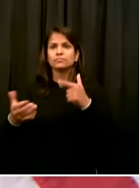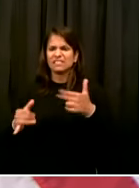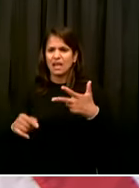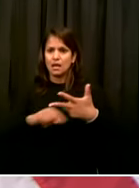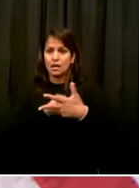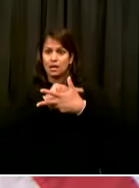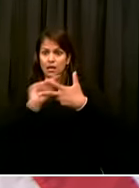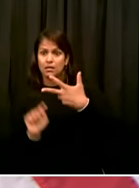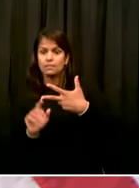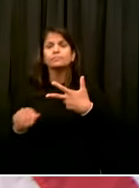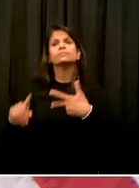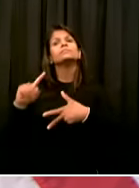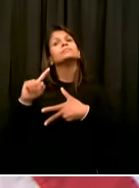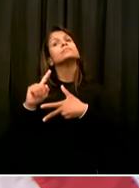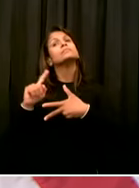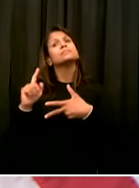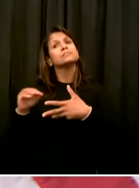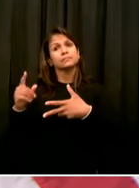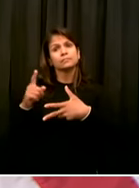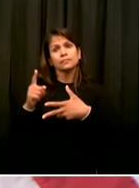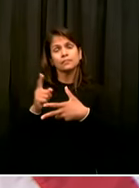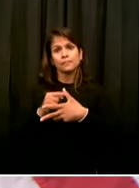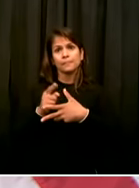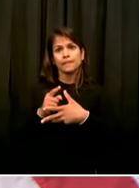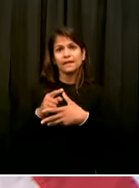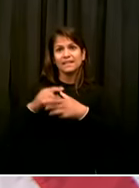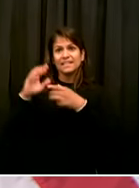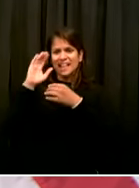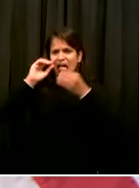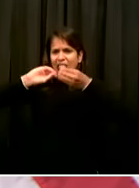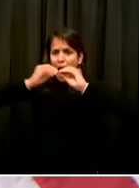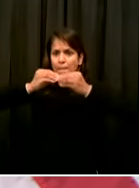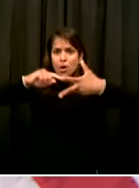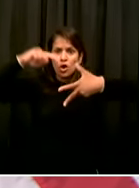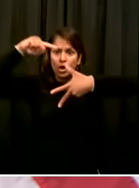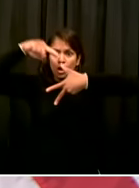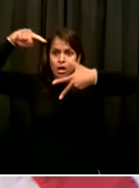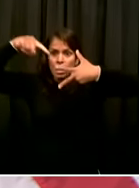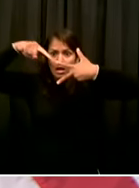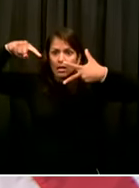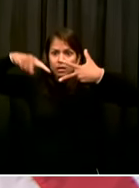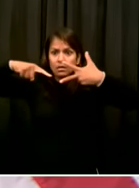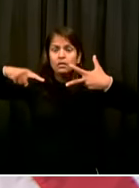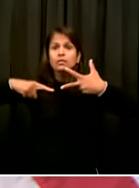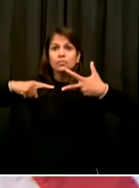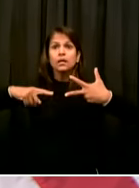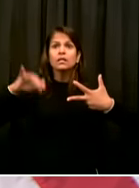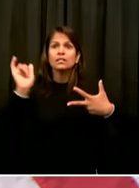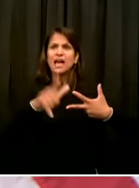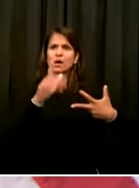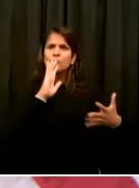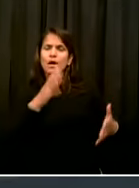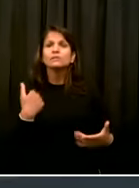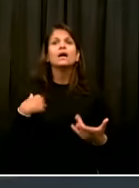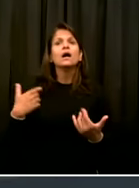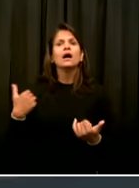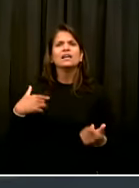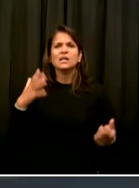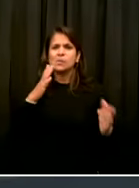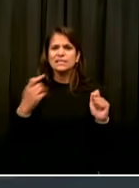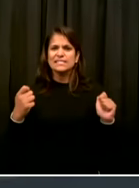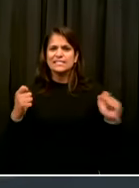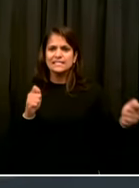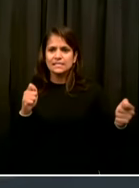making changes to the data on the health department's website starting today. First, we will keep hospital admissions